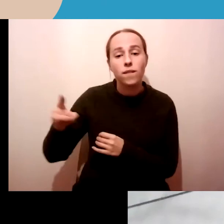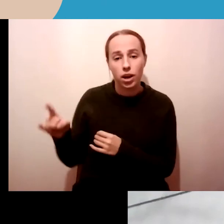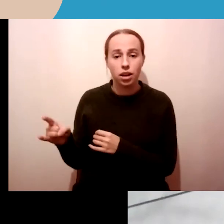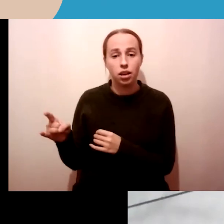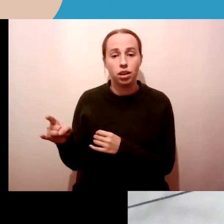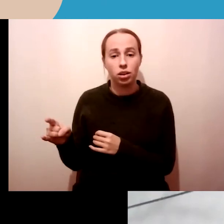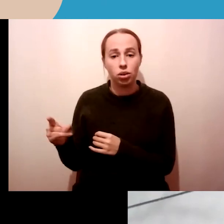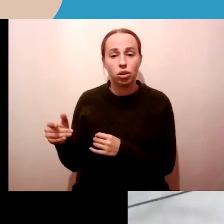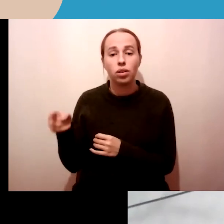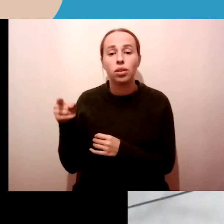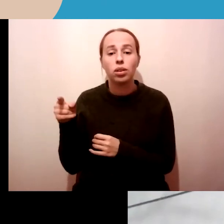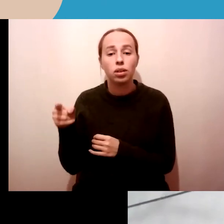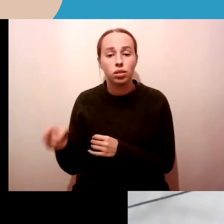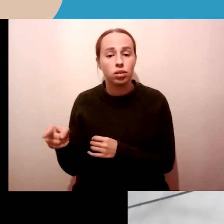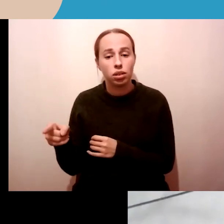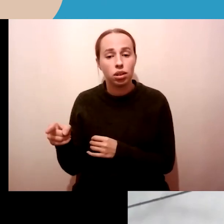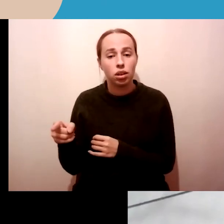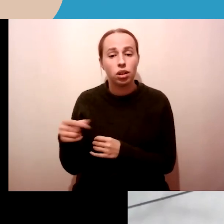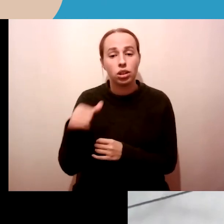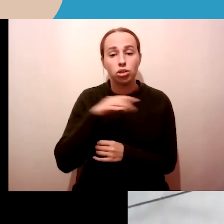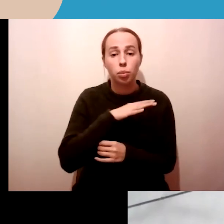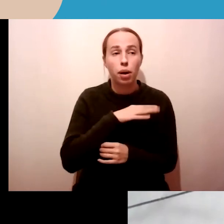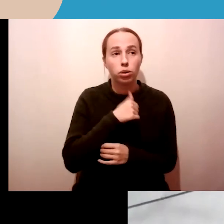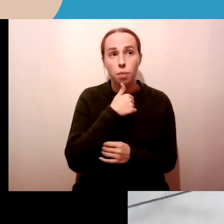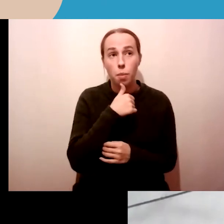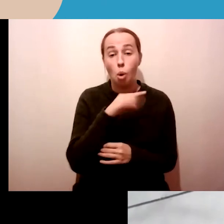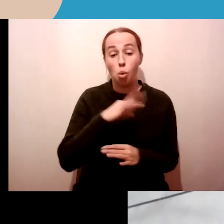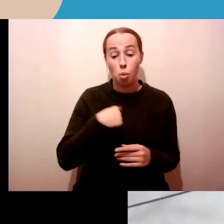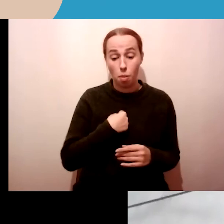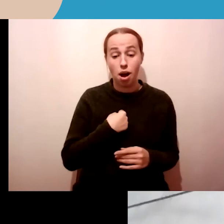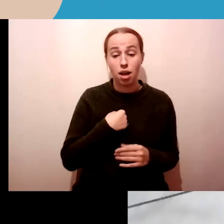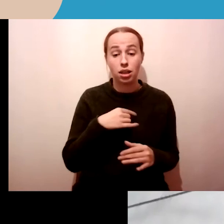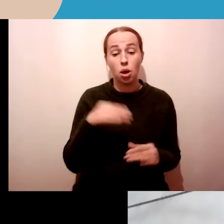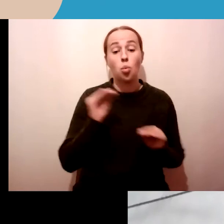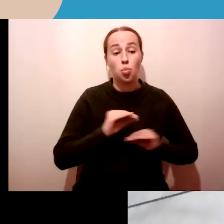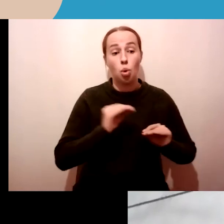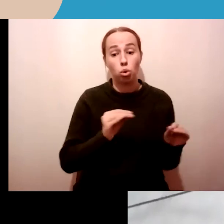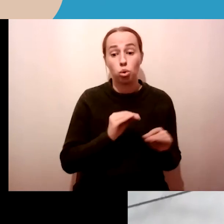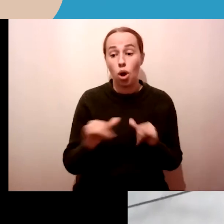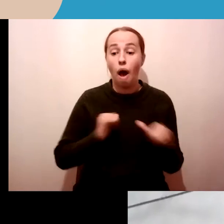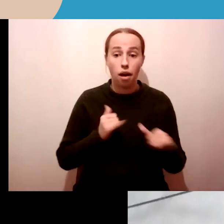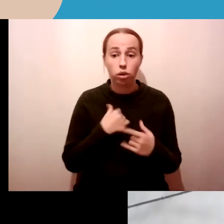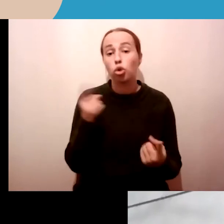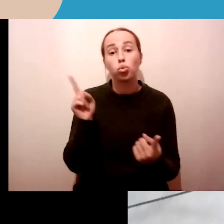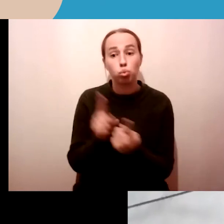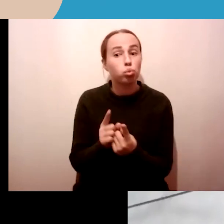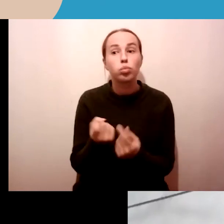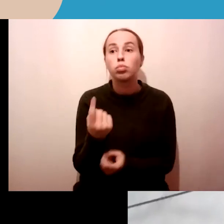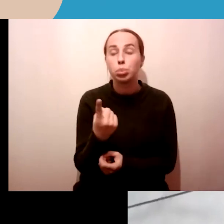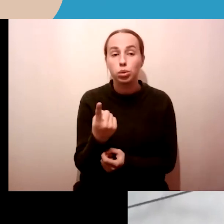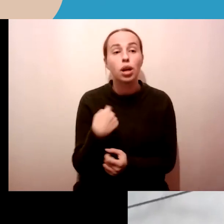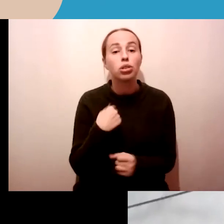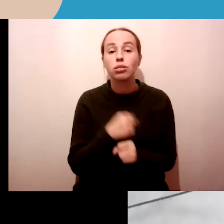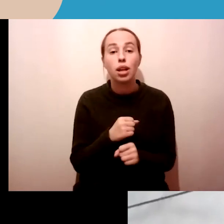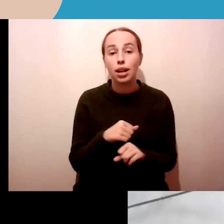a piece of advice what can be done from the point of view of a child? What can we do if we